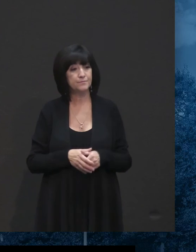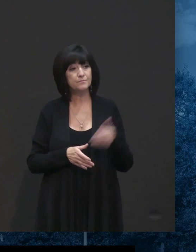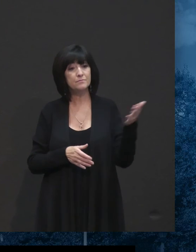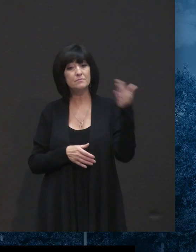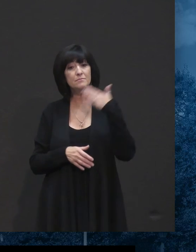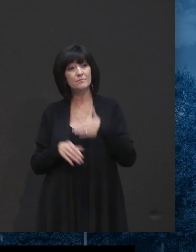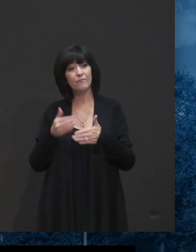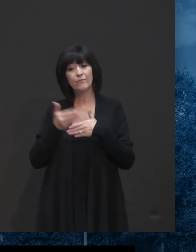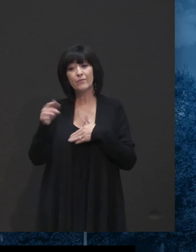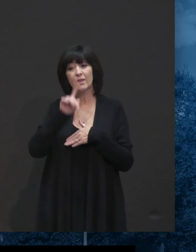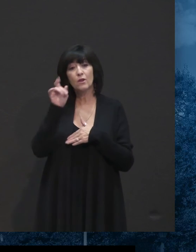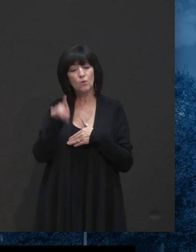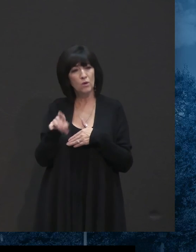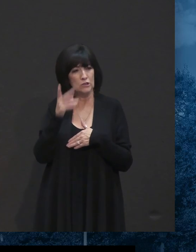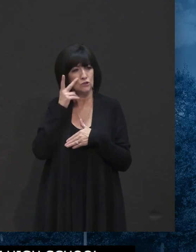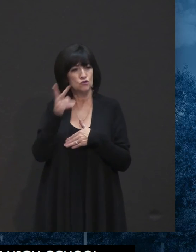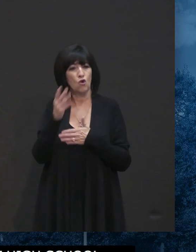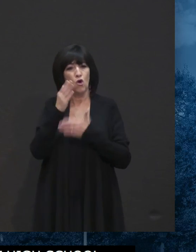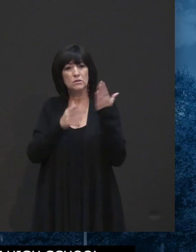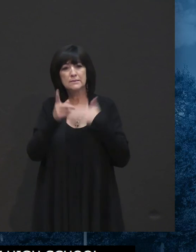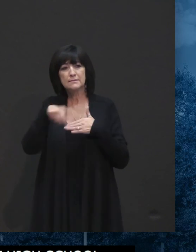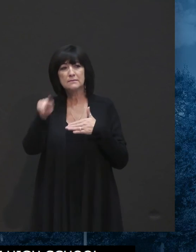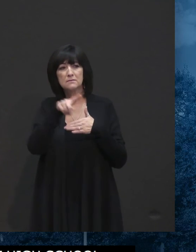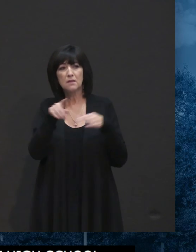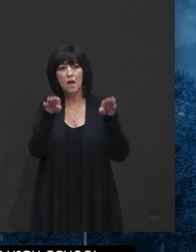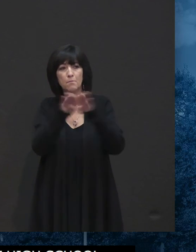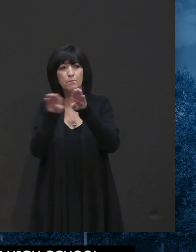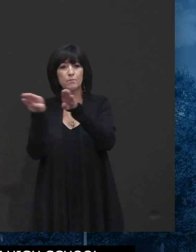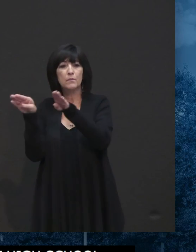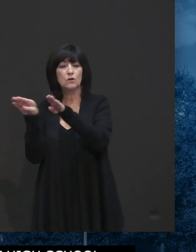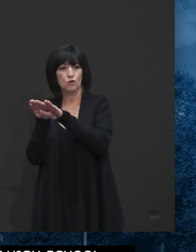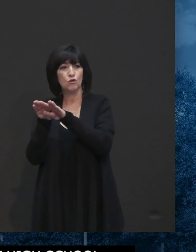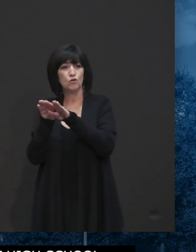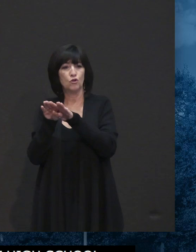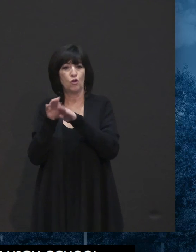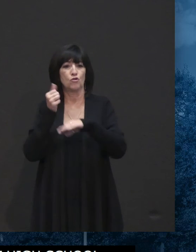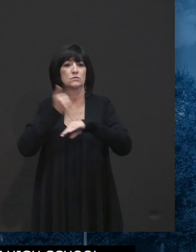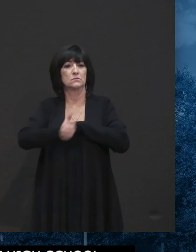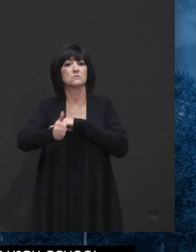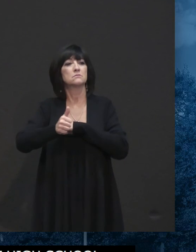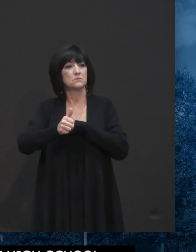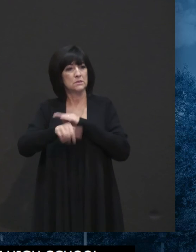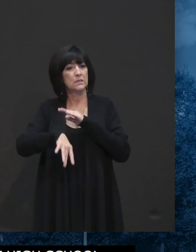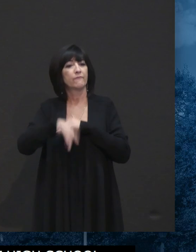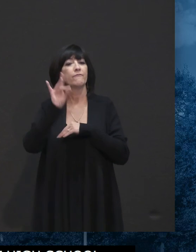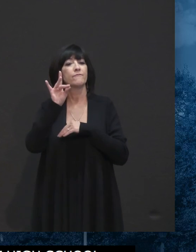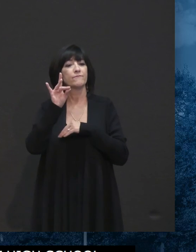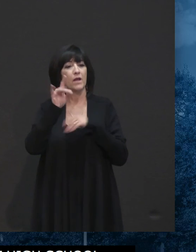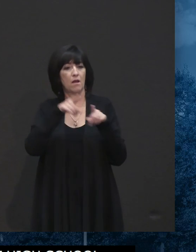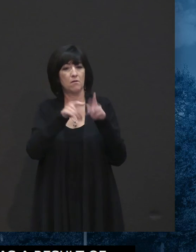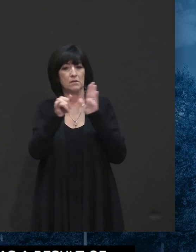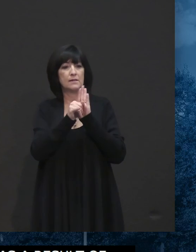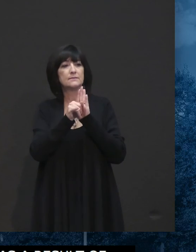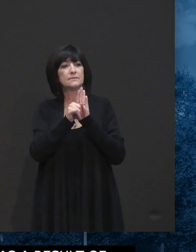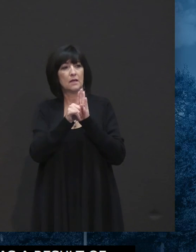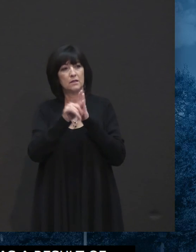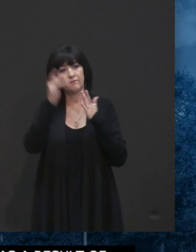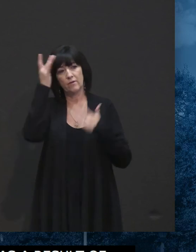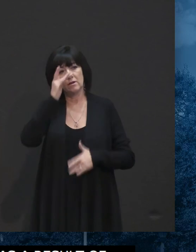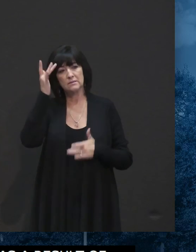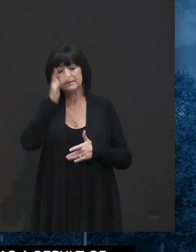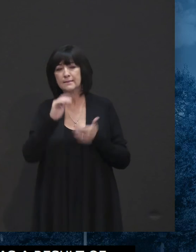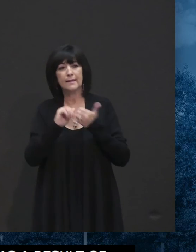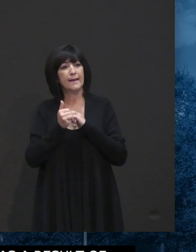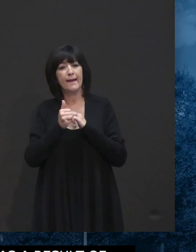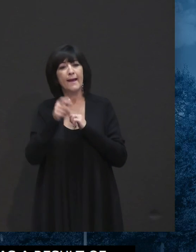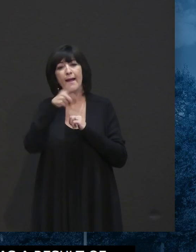as a result of a COVID-19 positive case around the program. What is the standard DPH is using when making a decision whether a team or